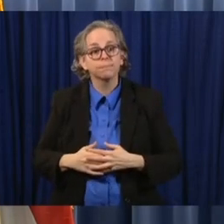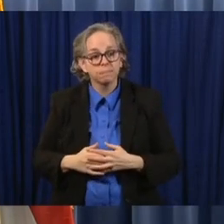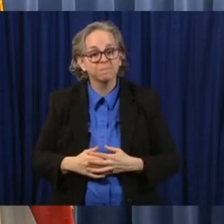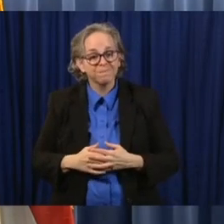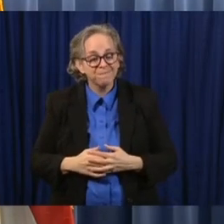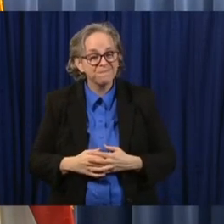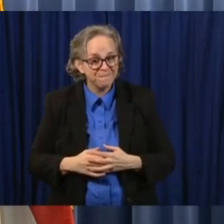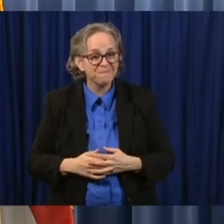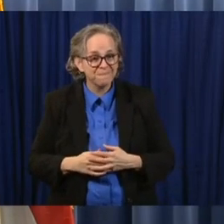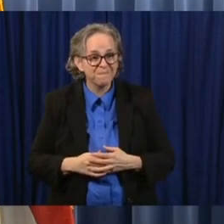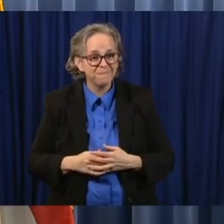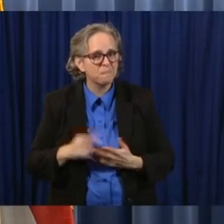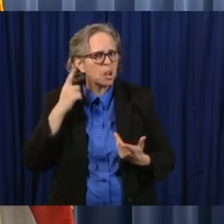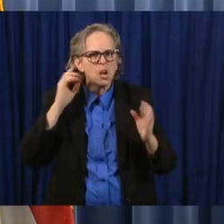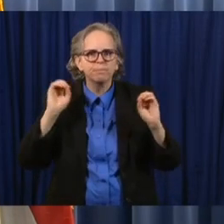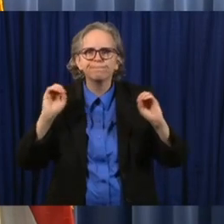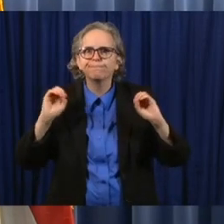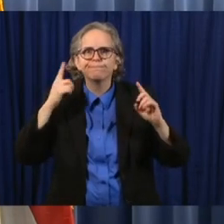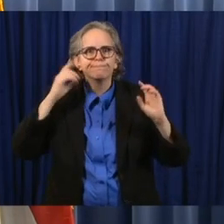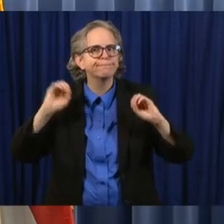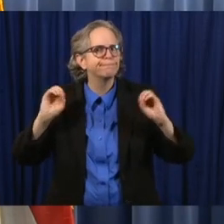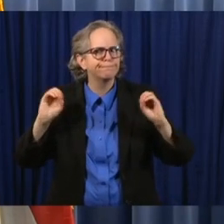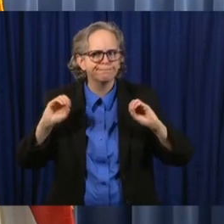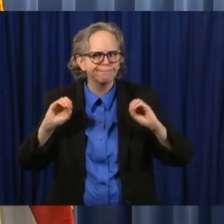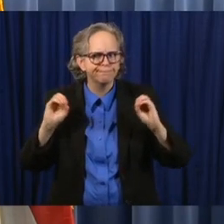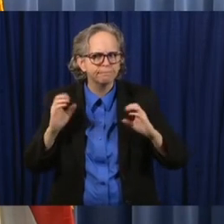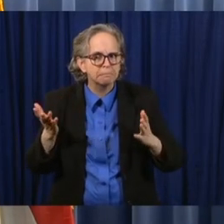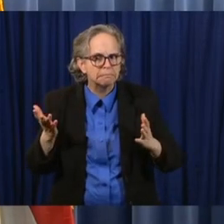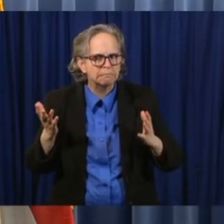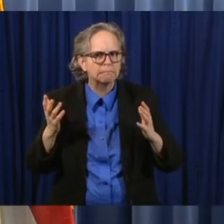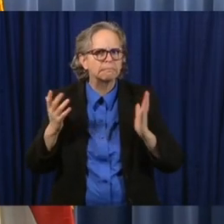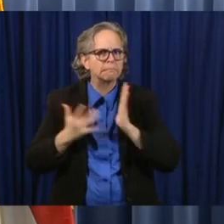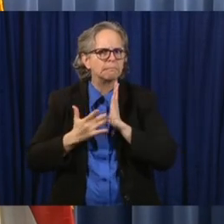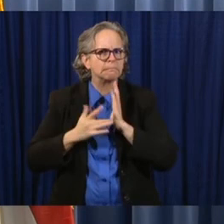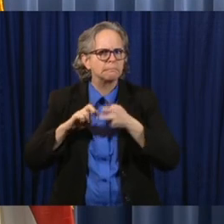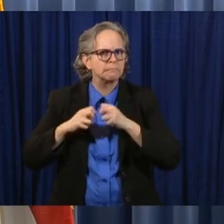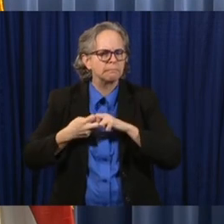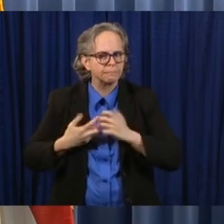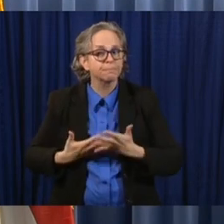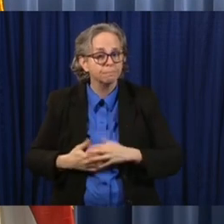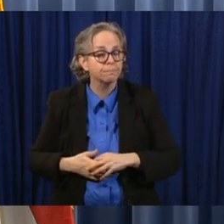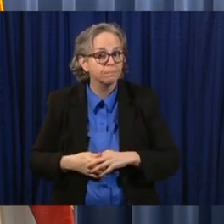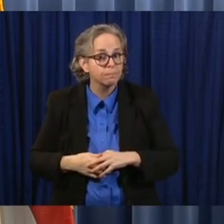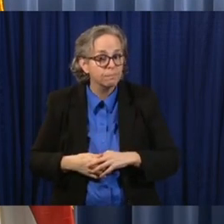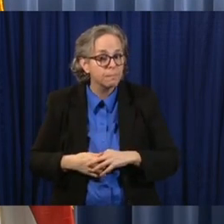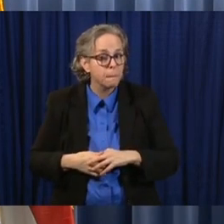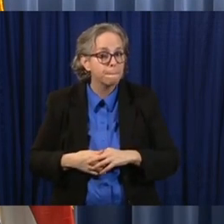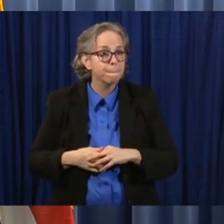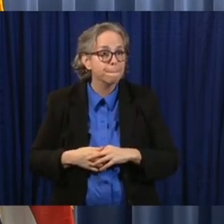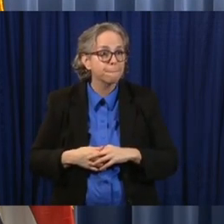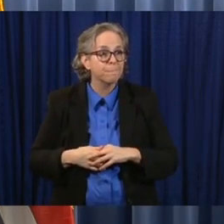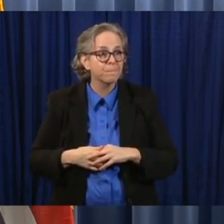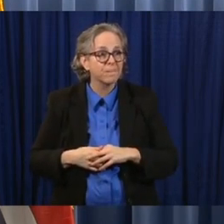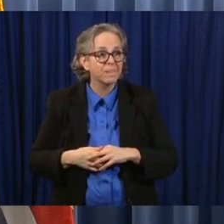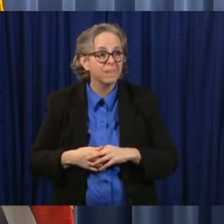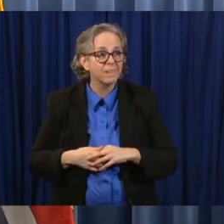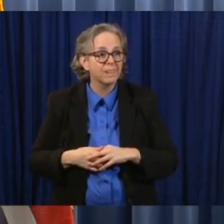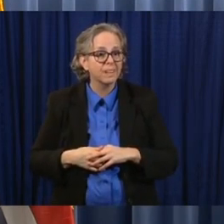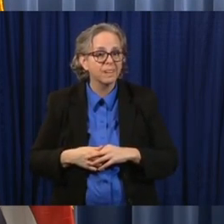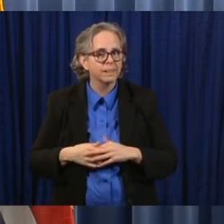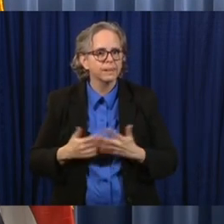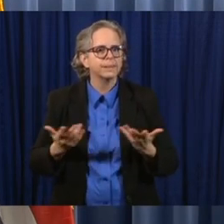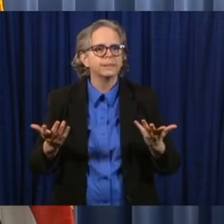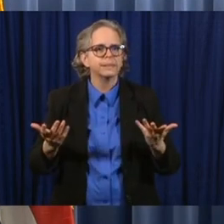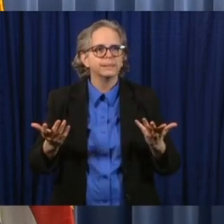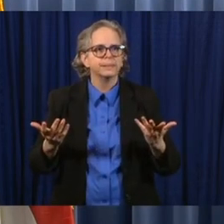Absolutely. So happy to join you and to highlight the very important issue, access to